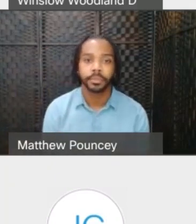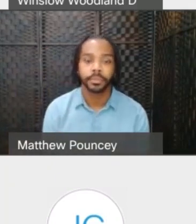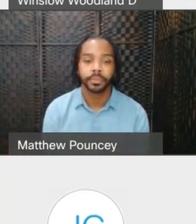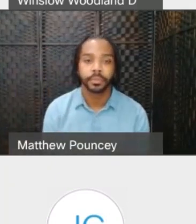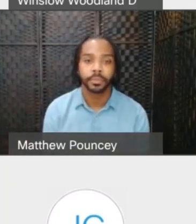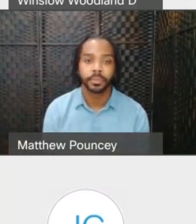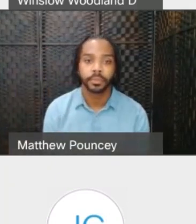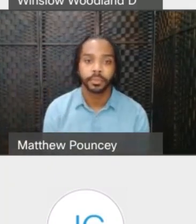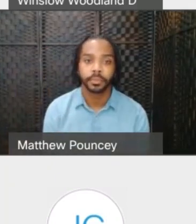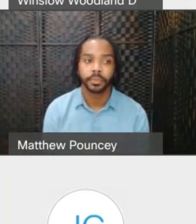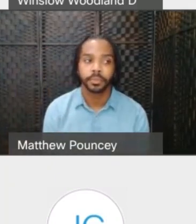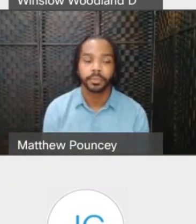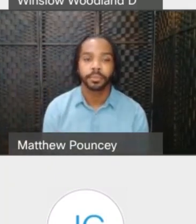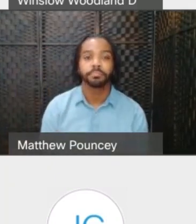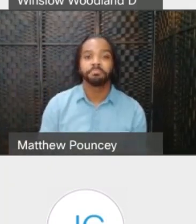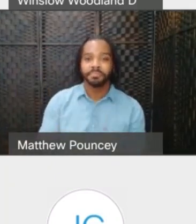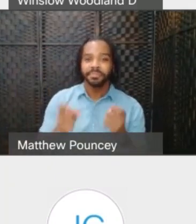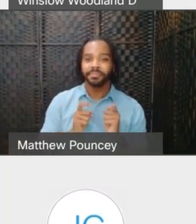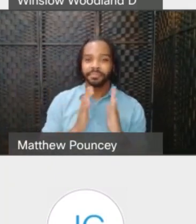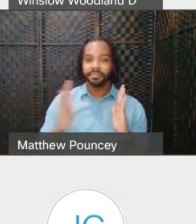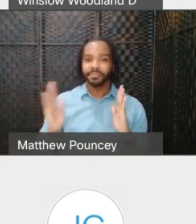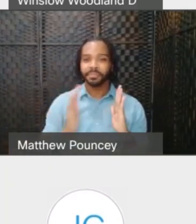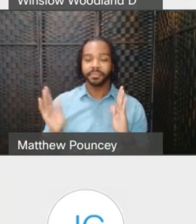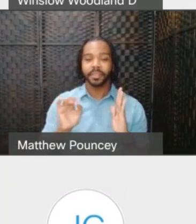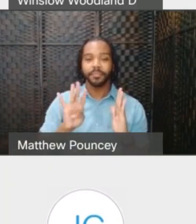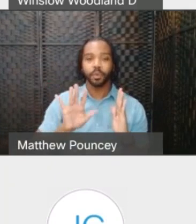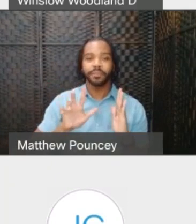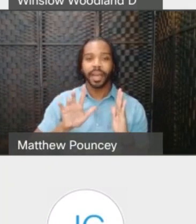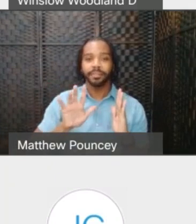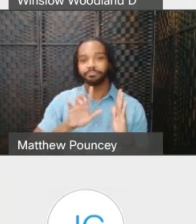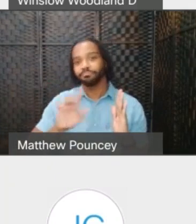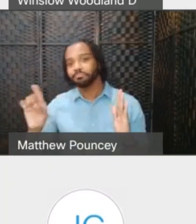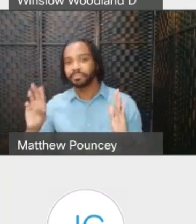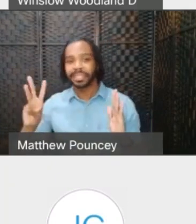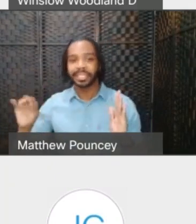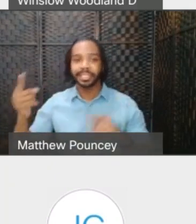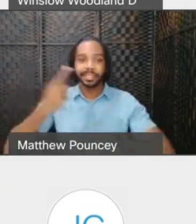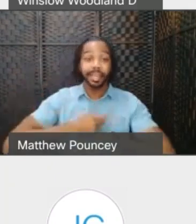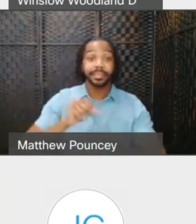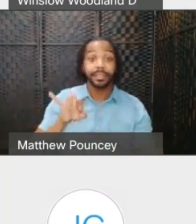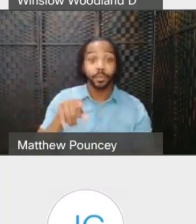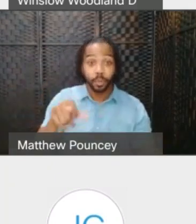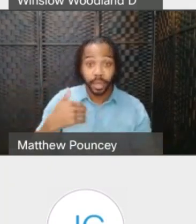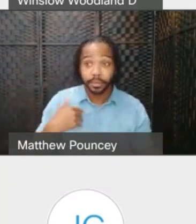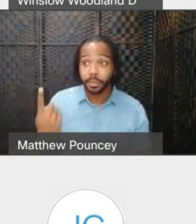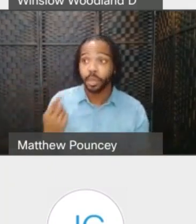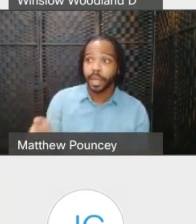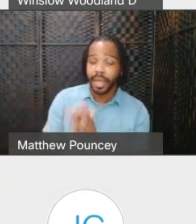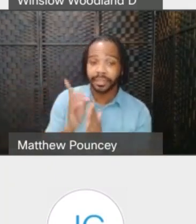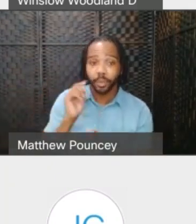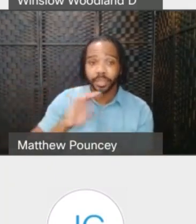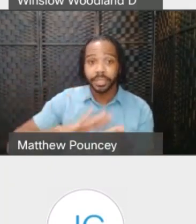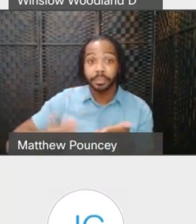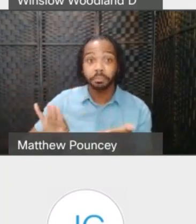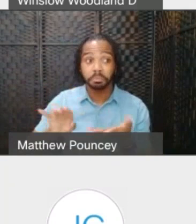So give us 45 to 60 days. So if you have someone that's asked for an exemption and they